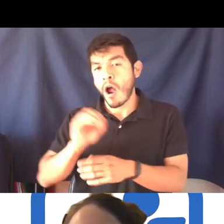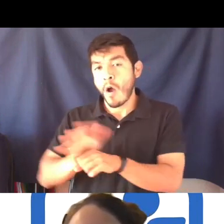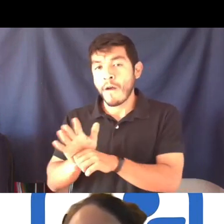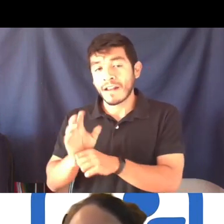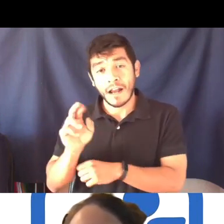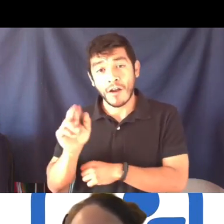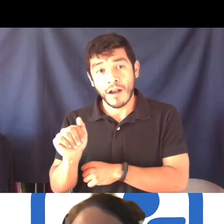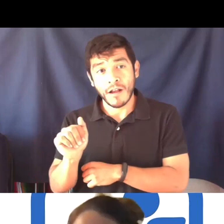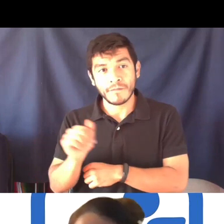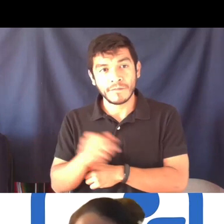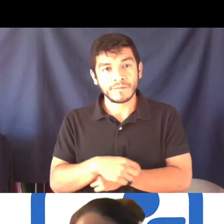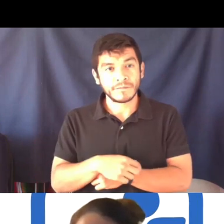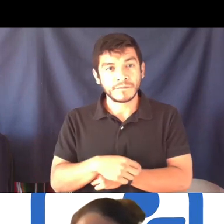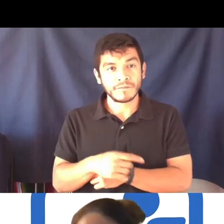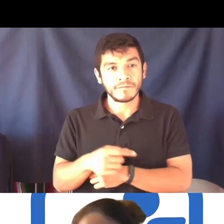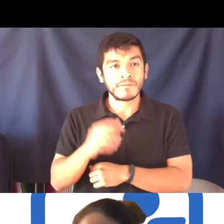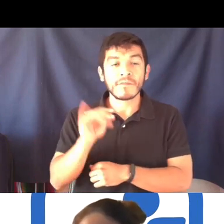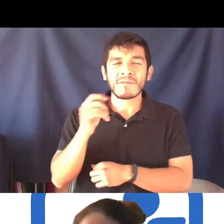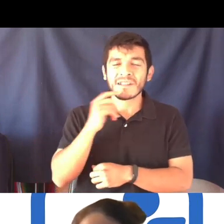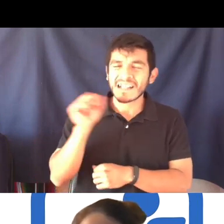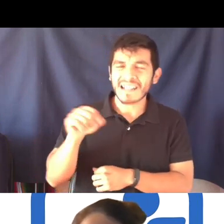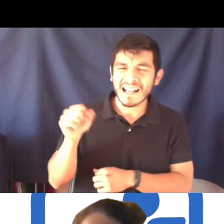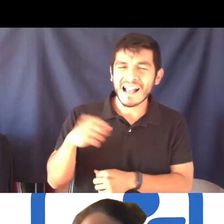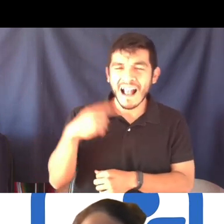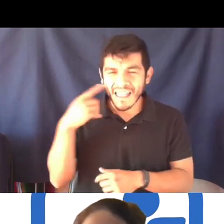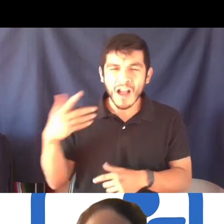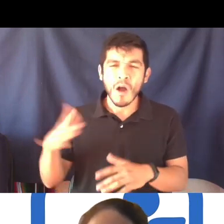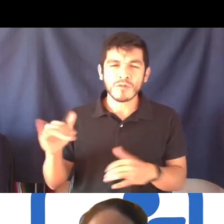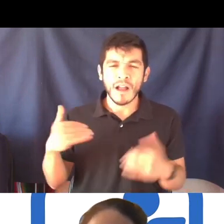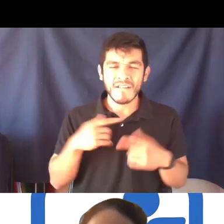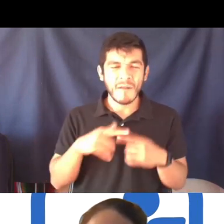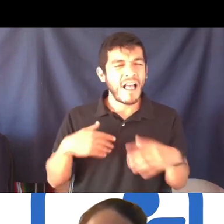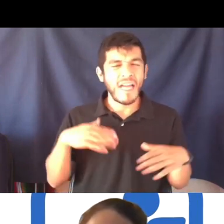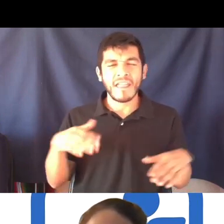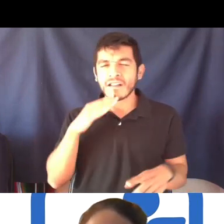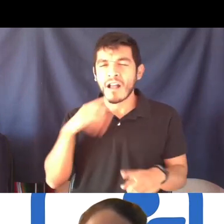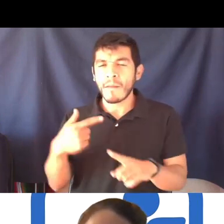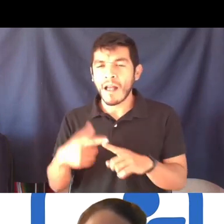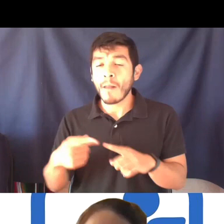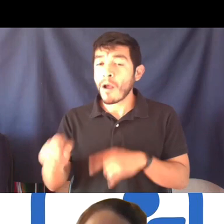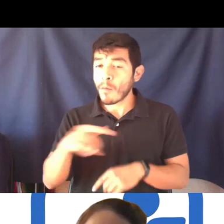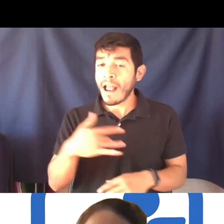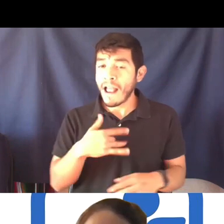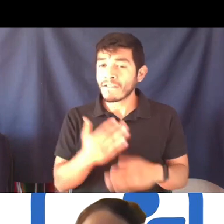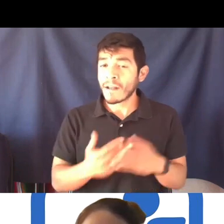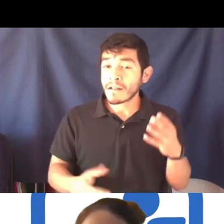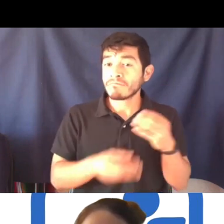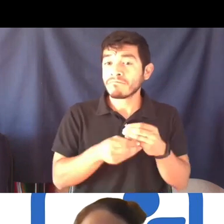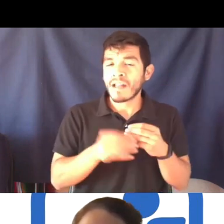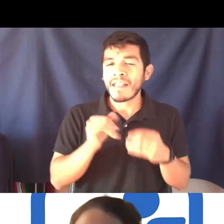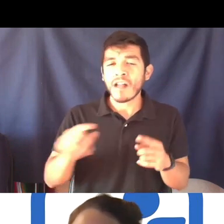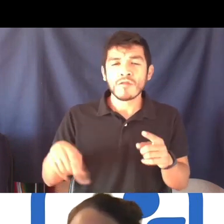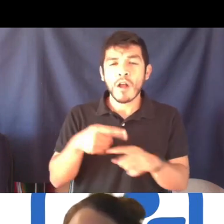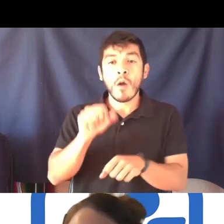Yeah, I think we also have, and I didn't really touch on it much here, but we do have a supplement that is around workforce